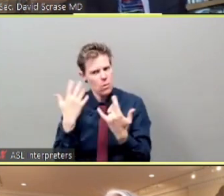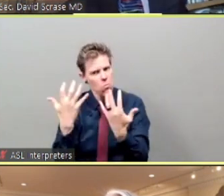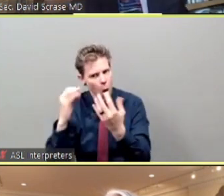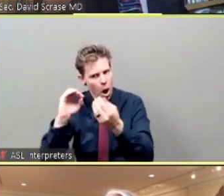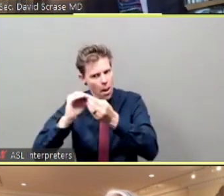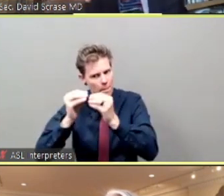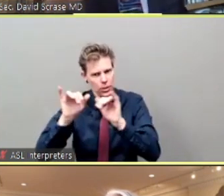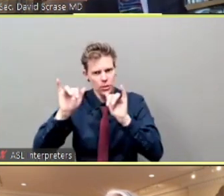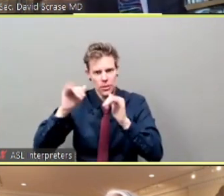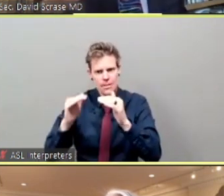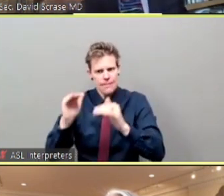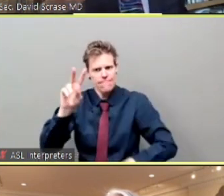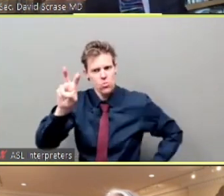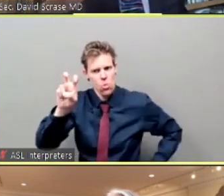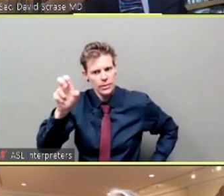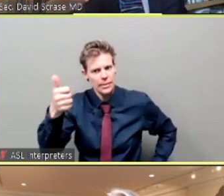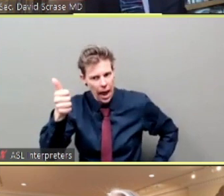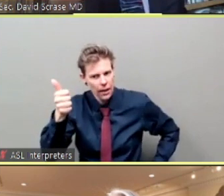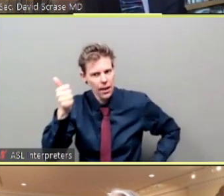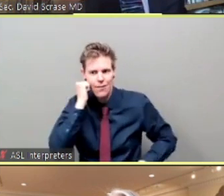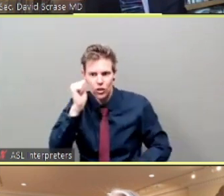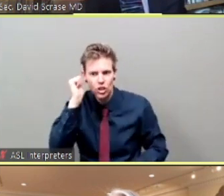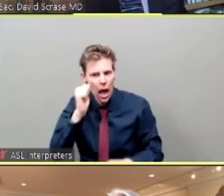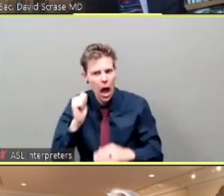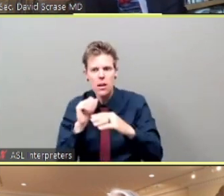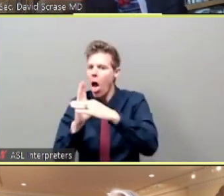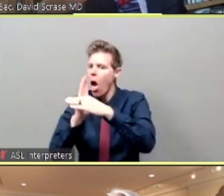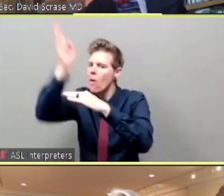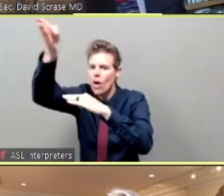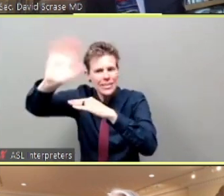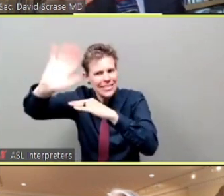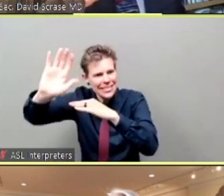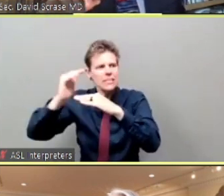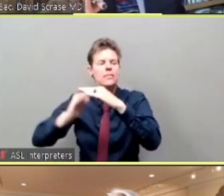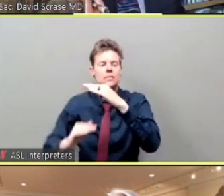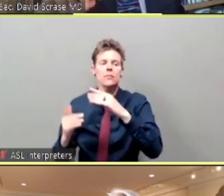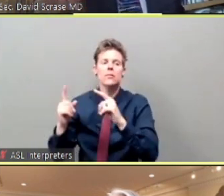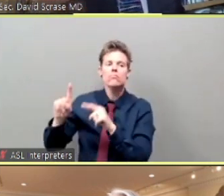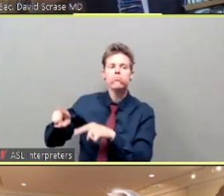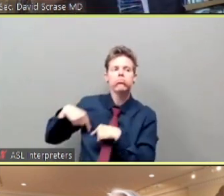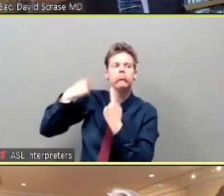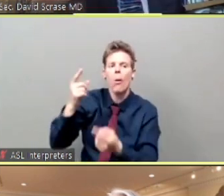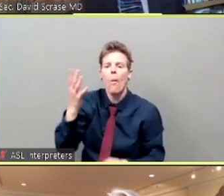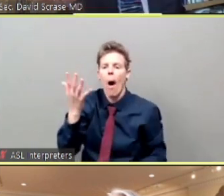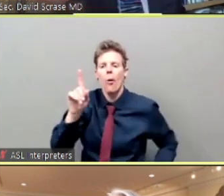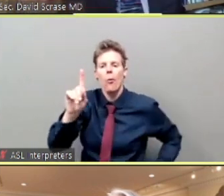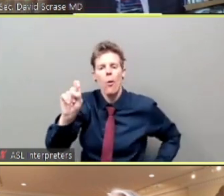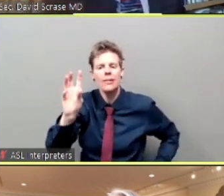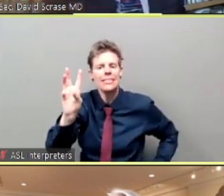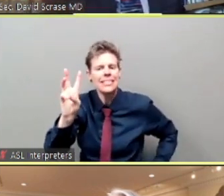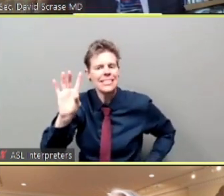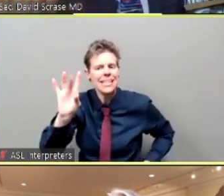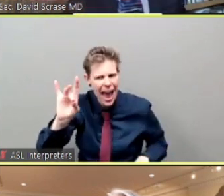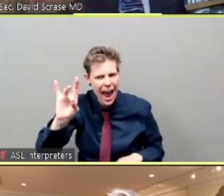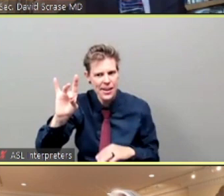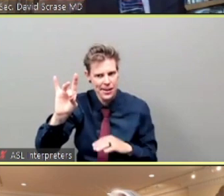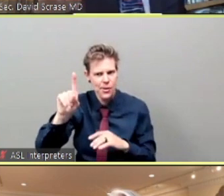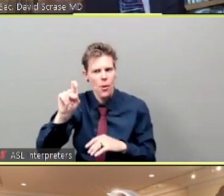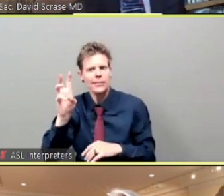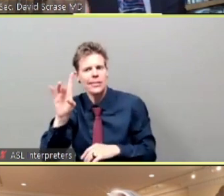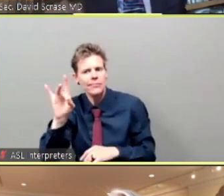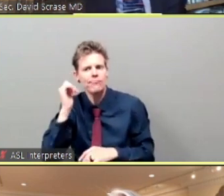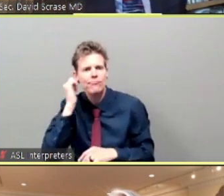translate, we're all familiar with the 168 or more familiar with 8 cases per day per 100,000.